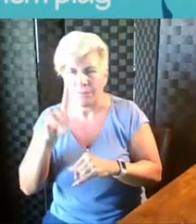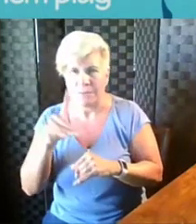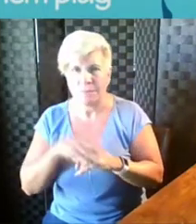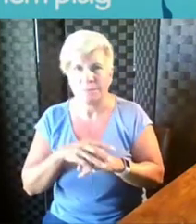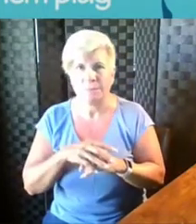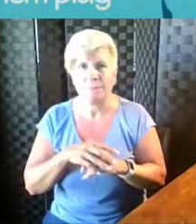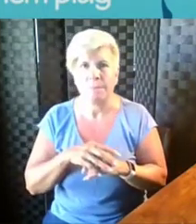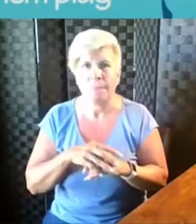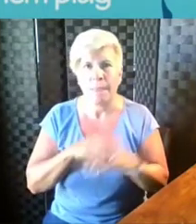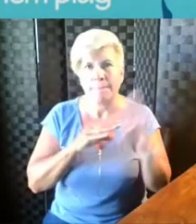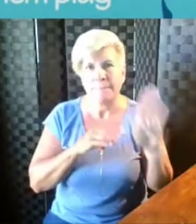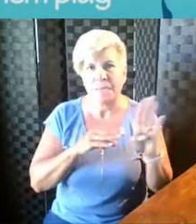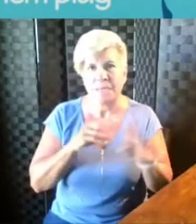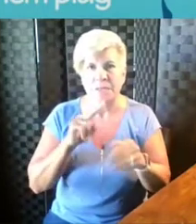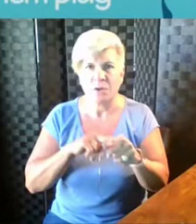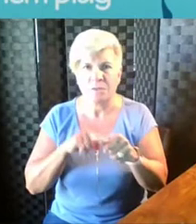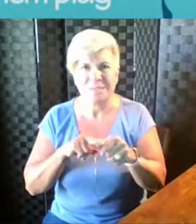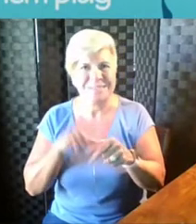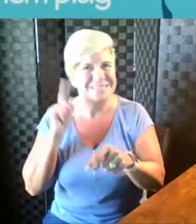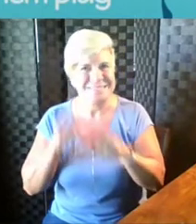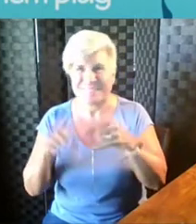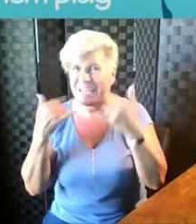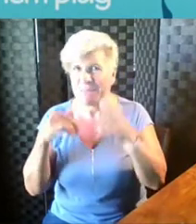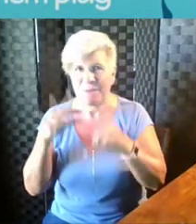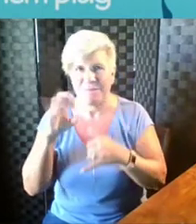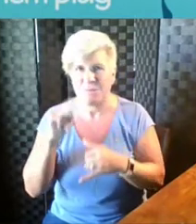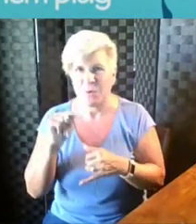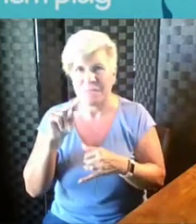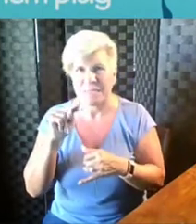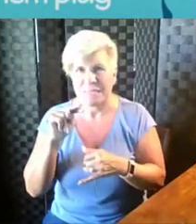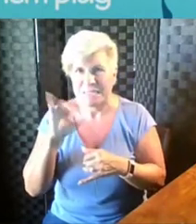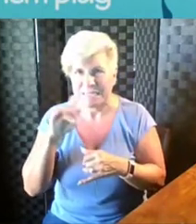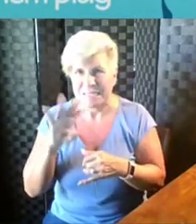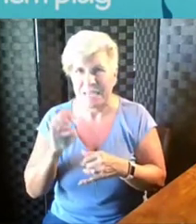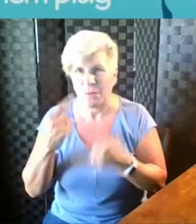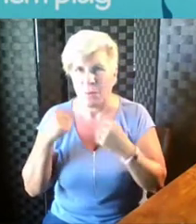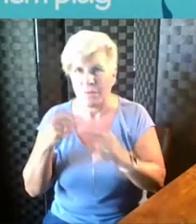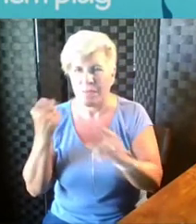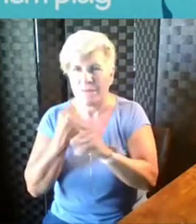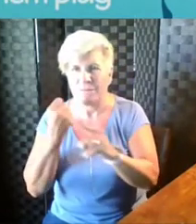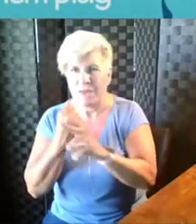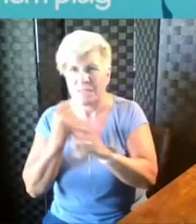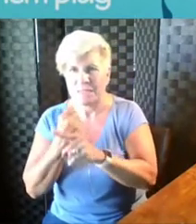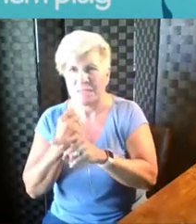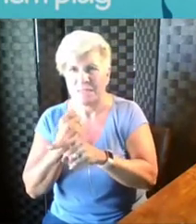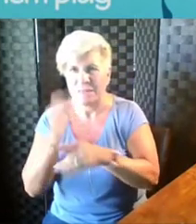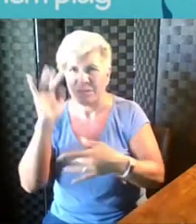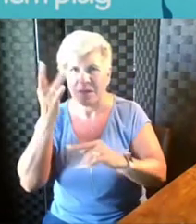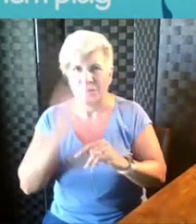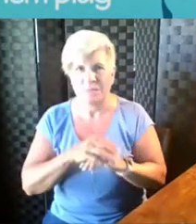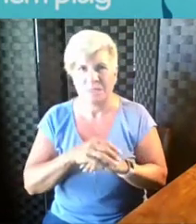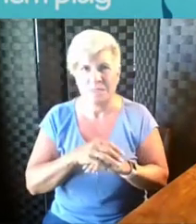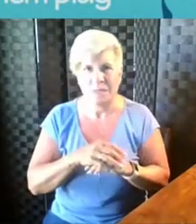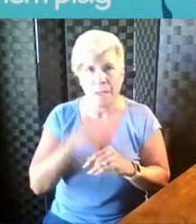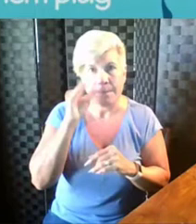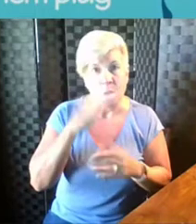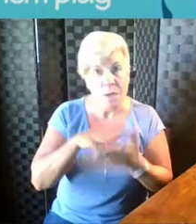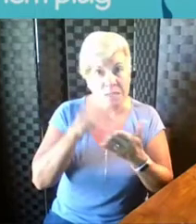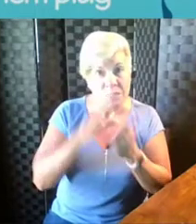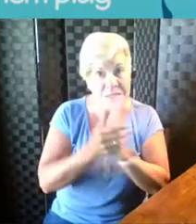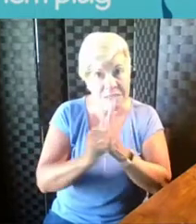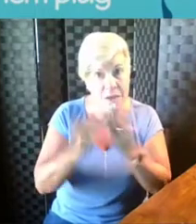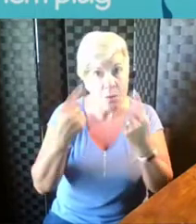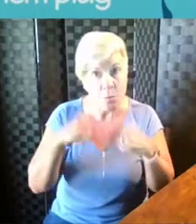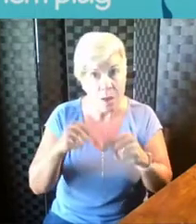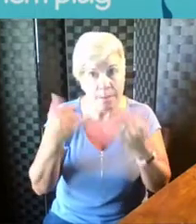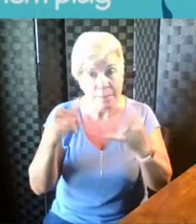coronavirus. B, nurses will be unable to play Fortnite while they fight the coronavirus. C, the boys will learn